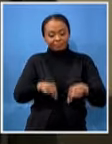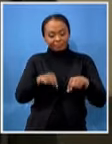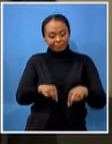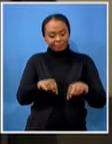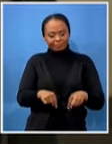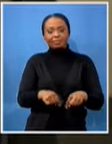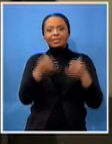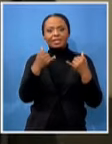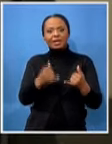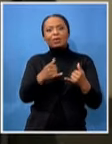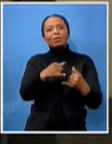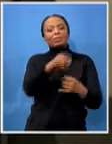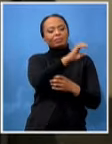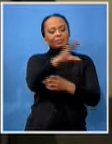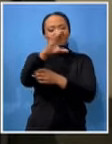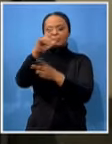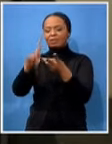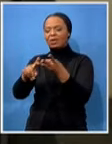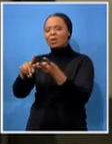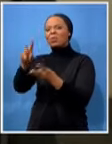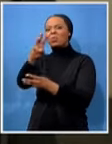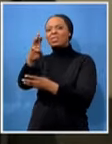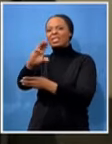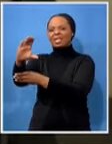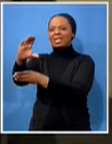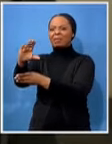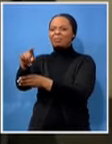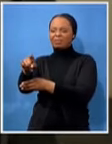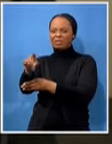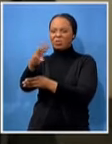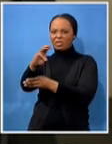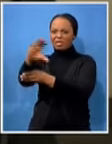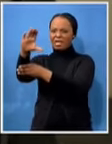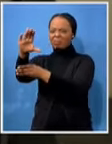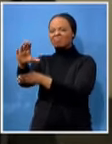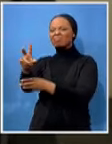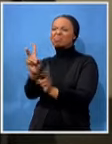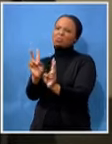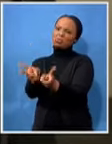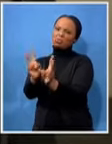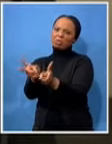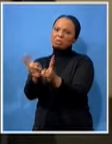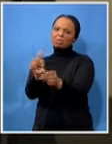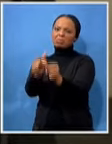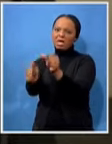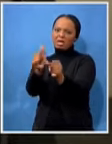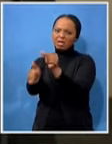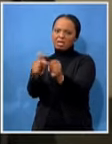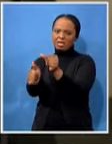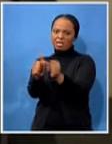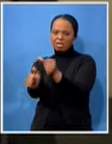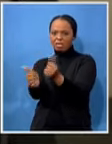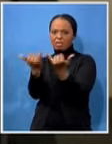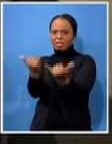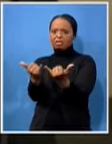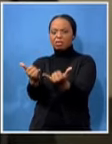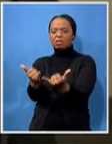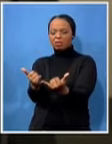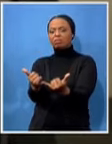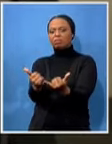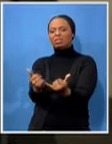it's a bit stable. They are now used to the numbers. So I think the situation there, not that everything is fine,